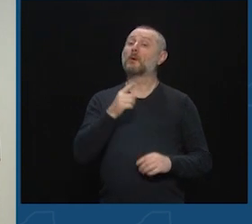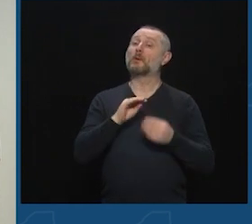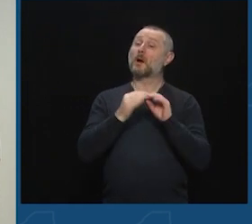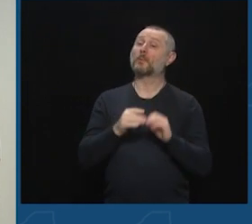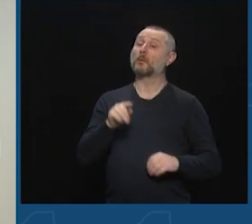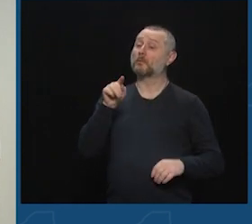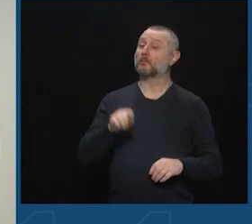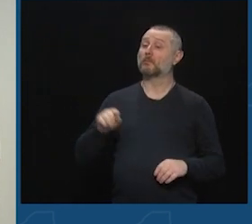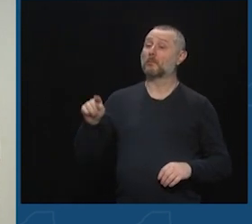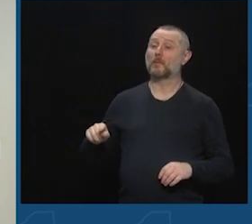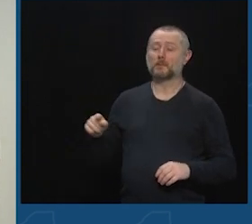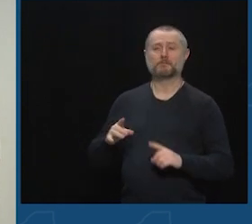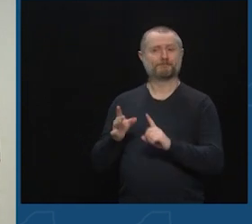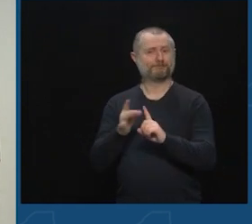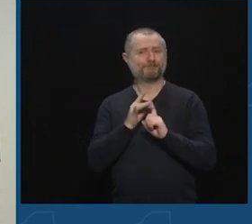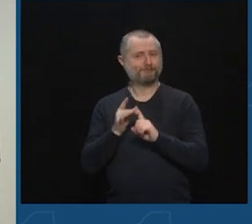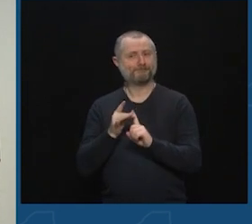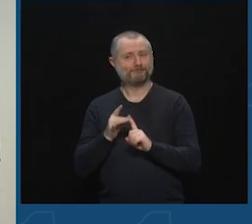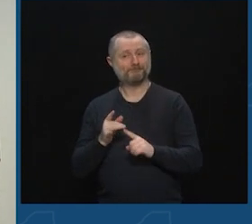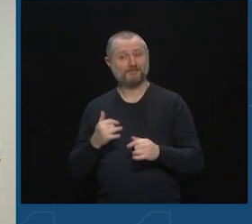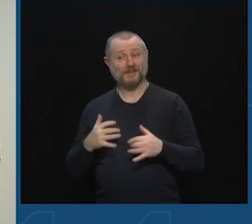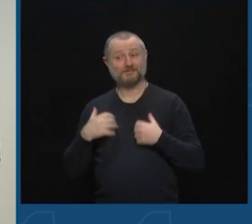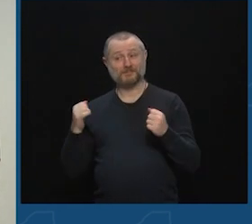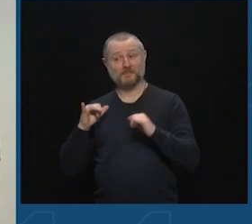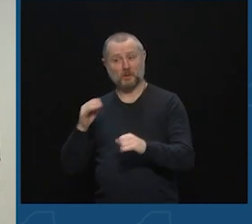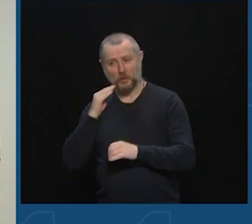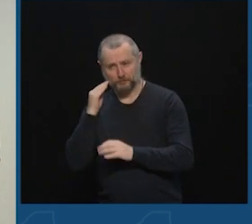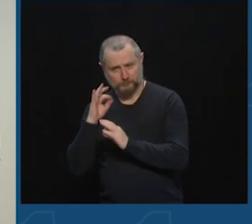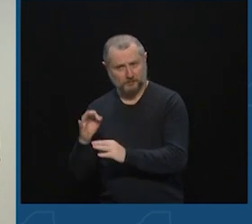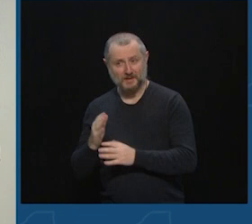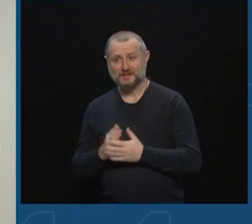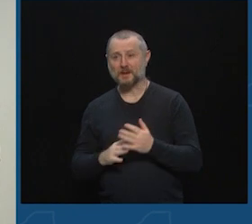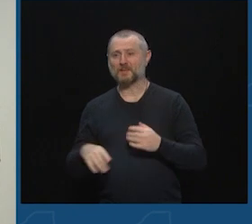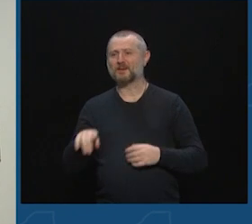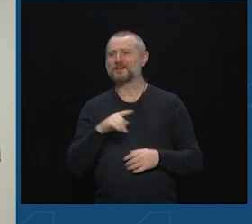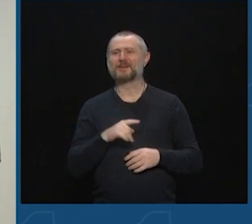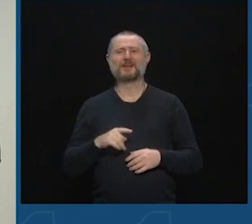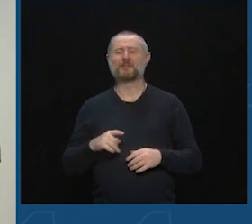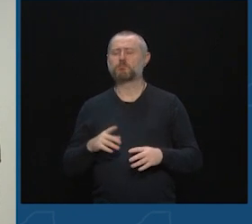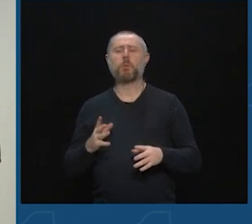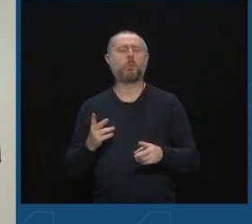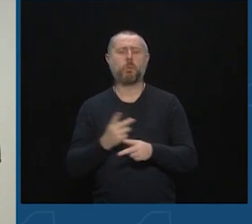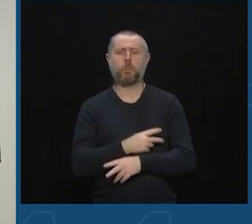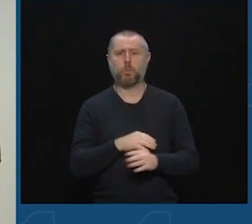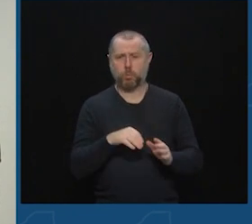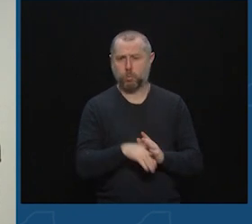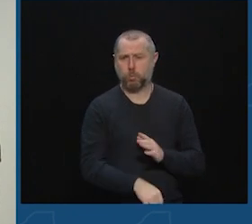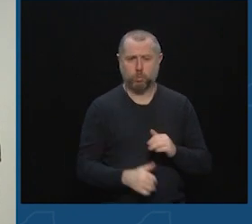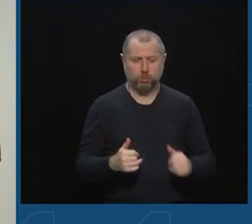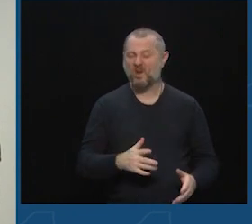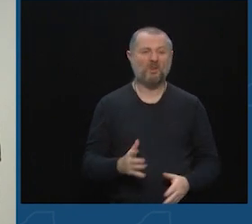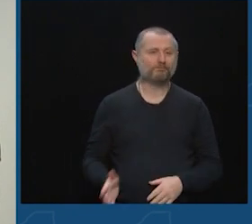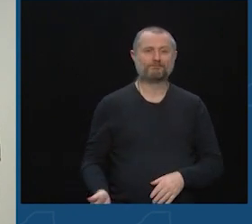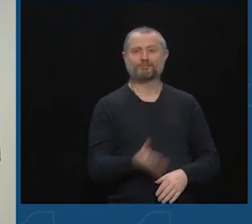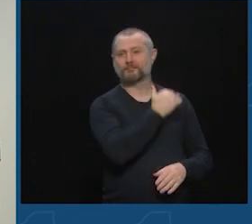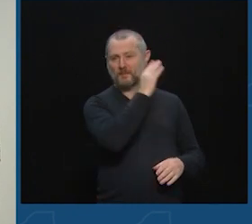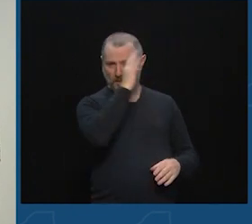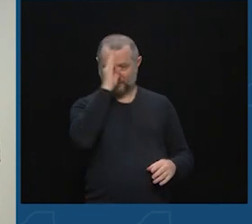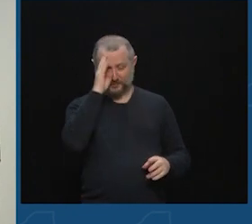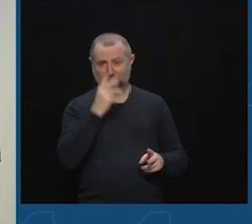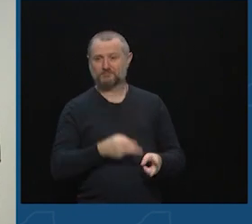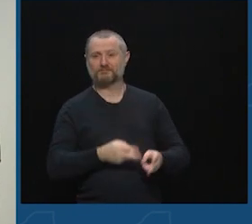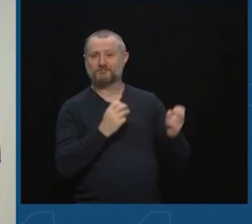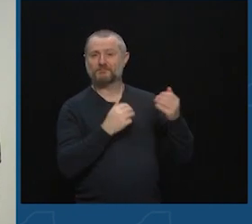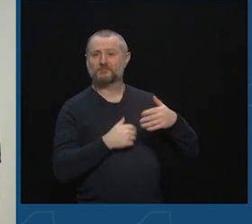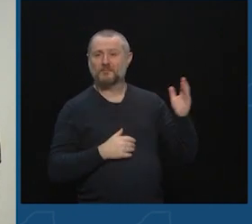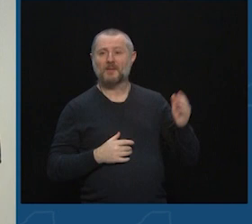people can self-resolve at home, that's great, but those who are sick end up having to go into hospital, sometimes in